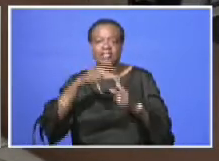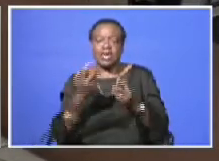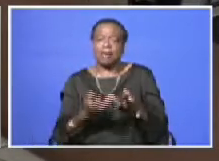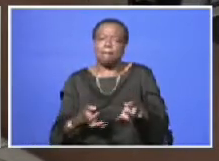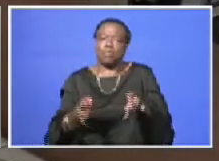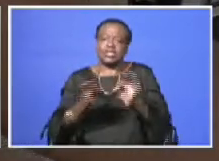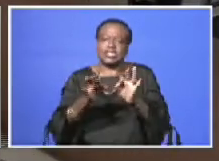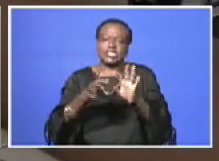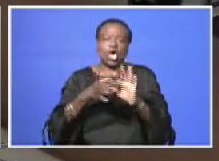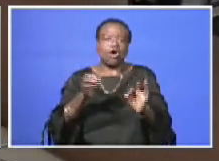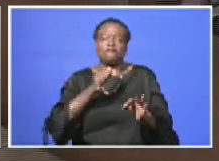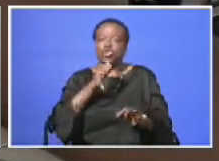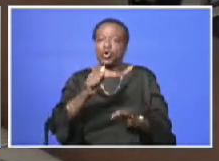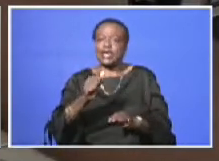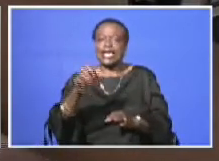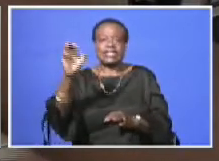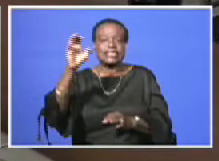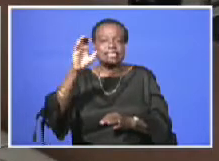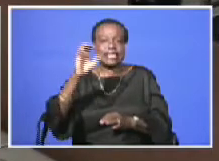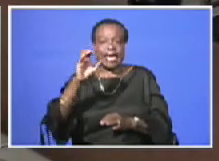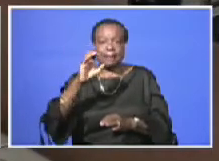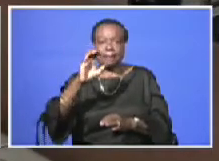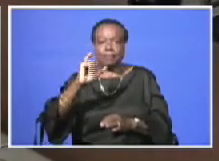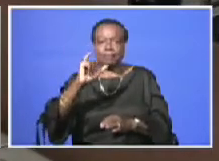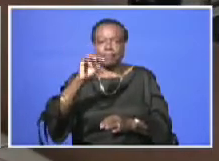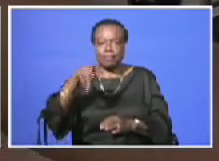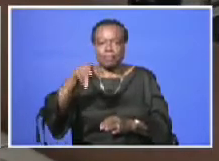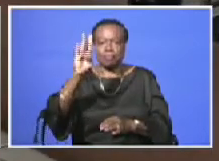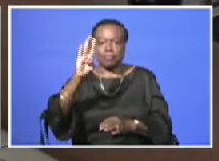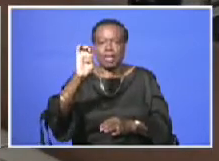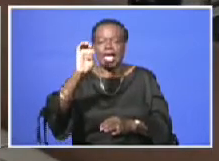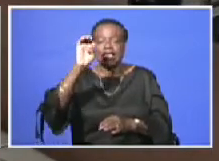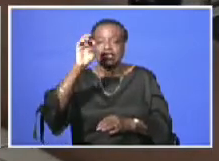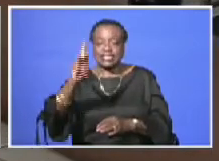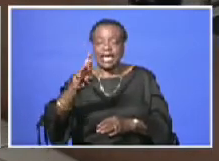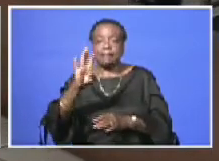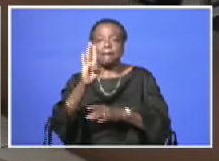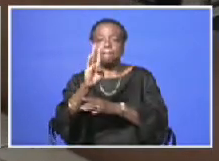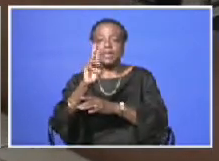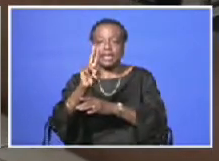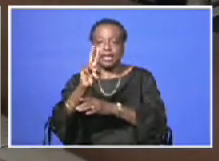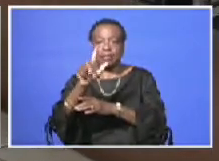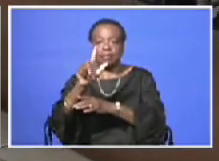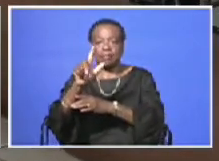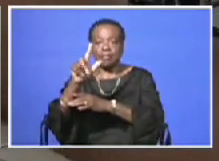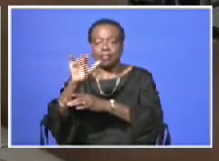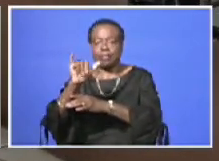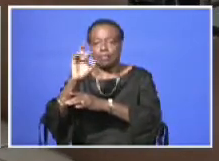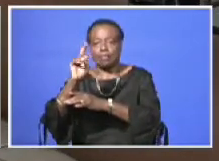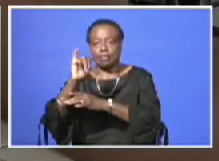not cyberbullying and not doing the things that are untoward, especially when using the internet.